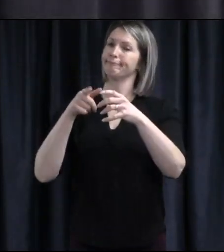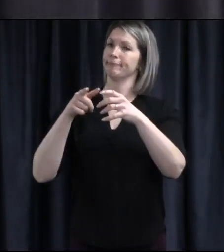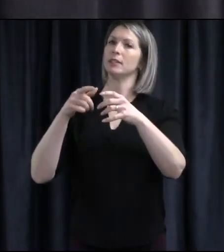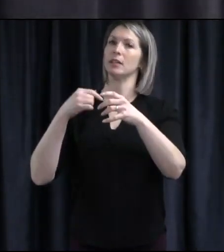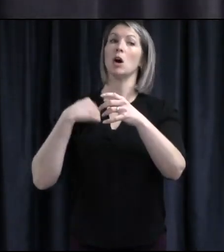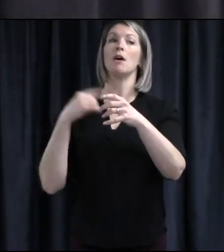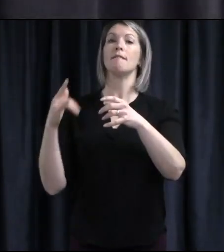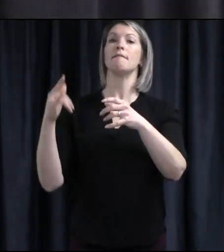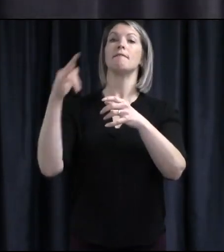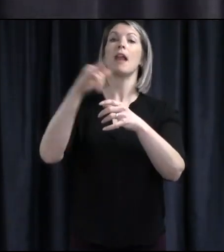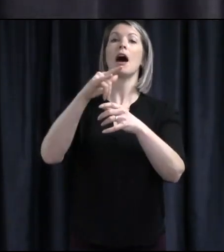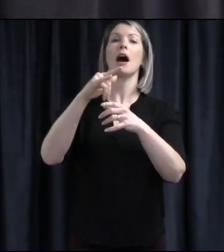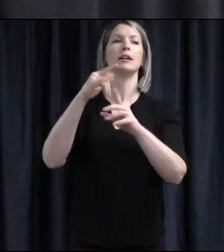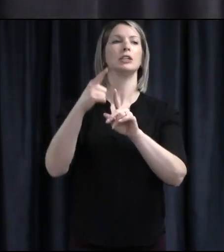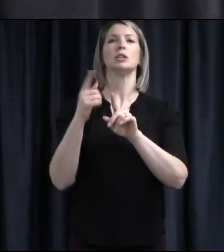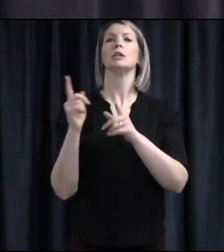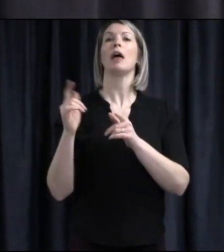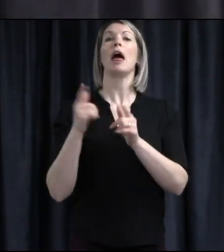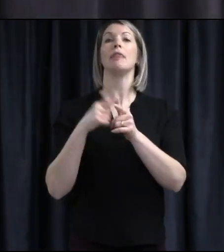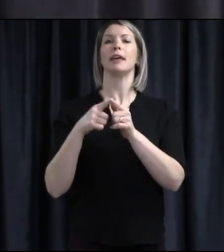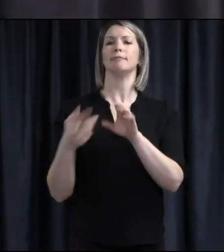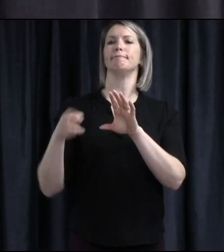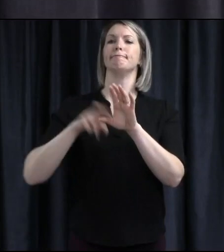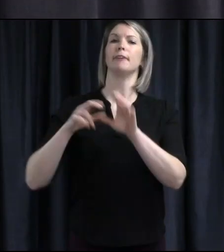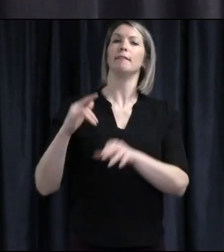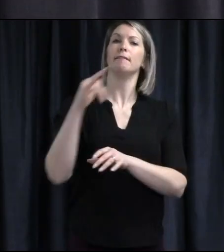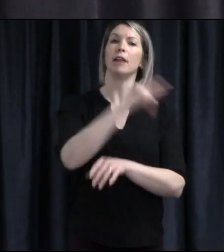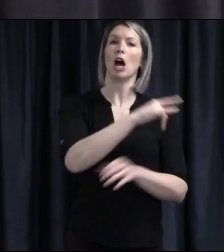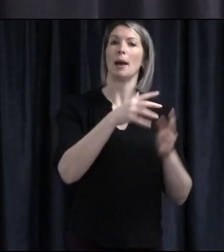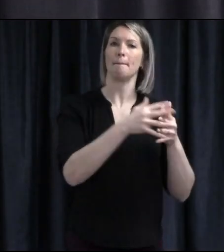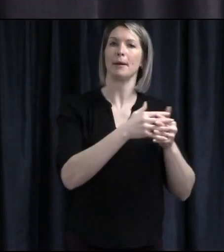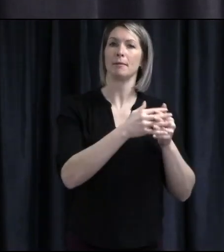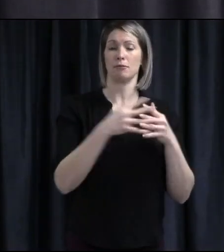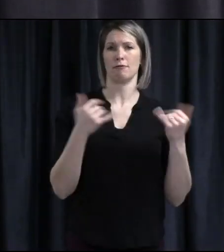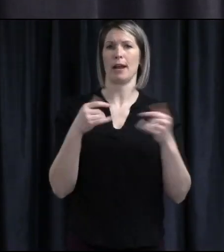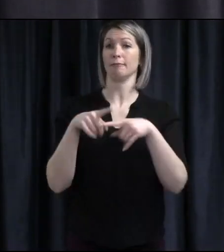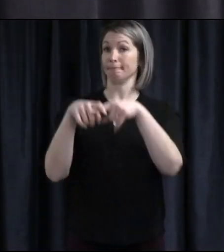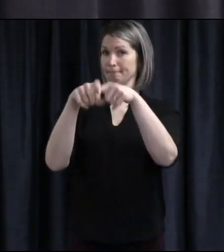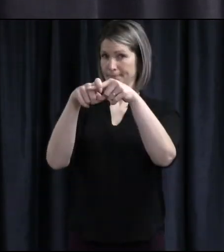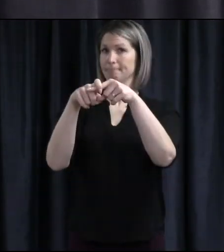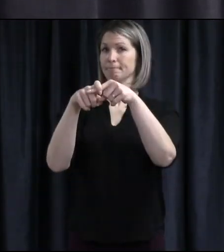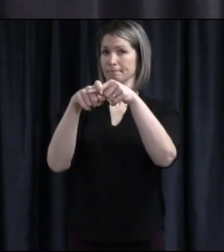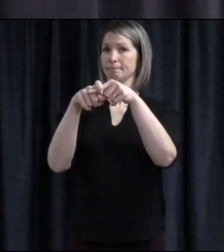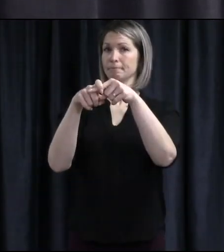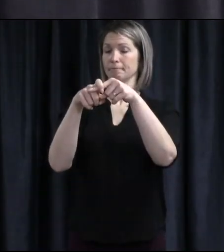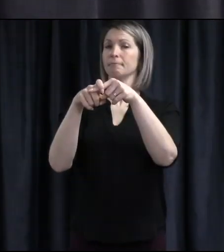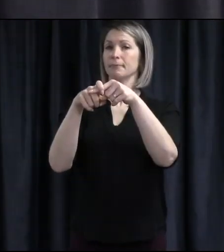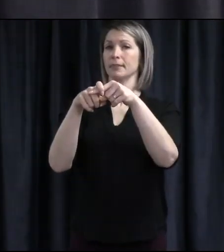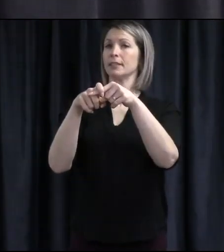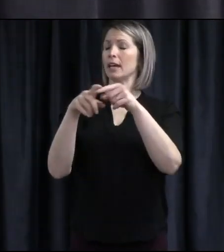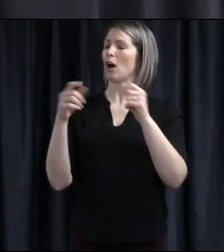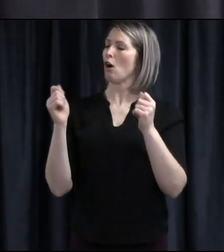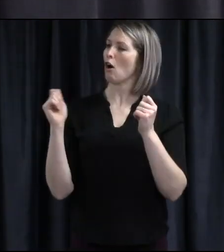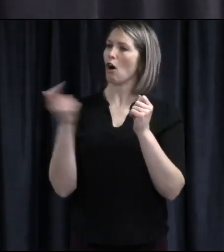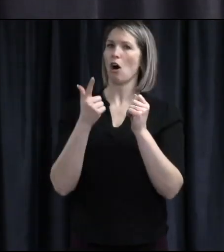the USA. So right now, the roles, the policies, procedures have been all developed by